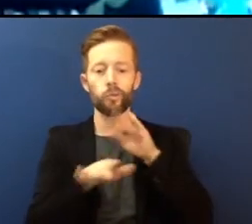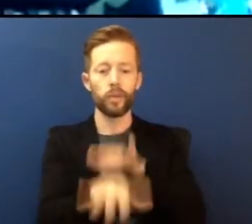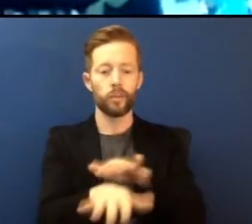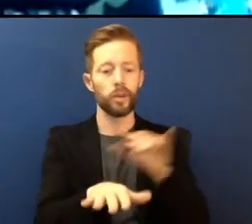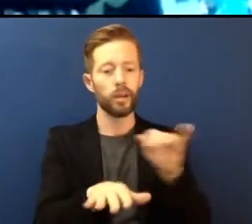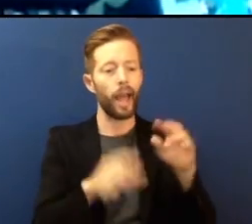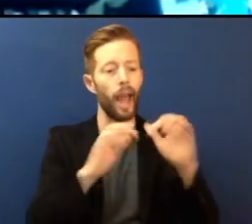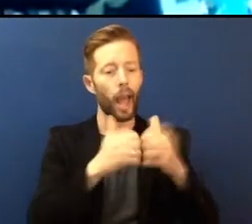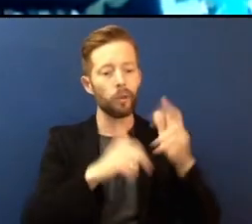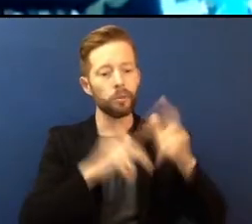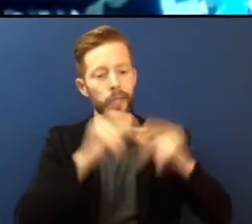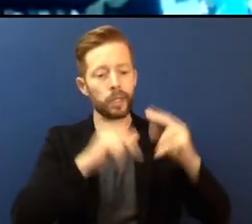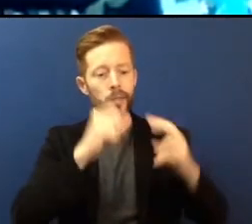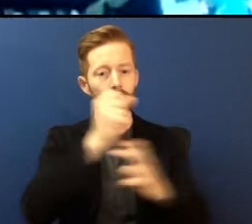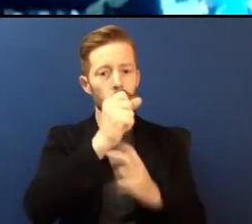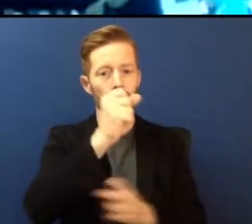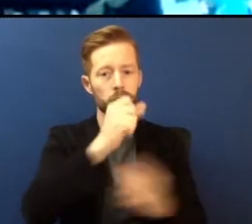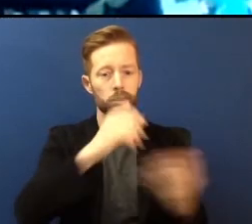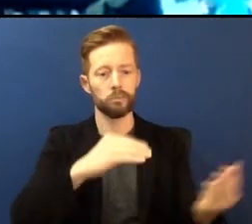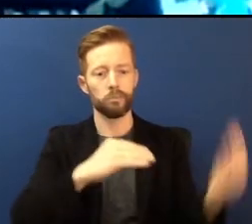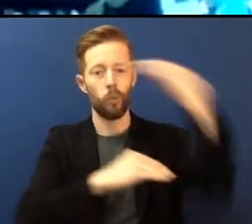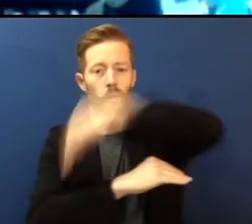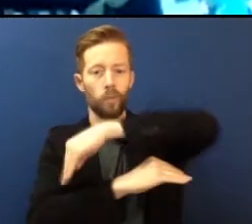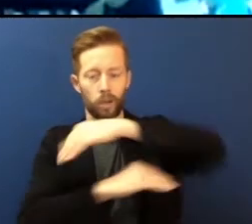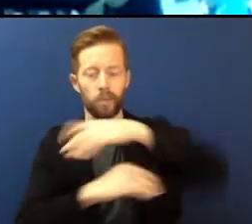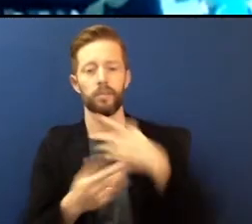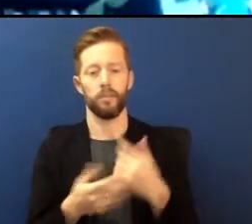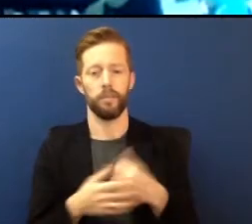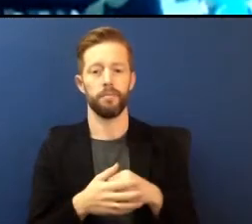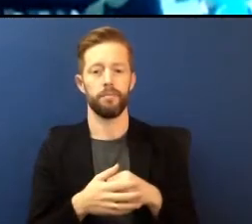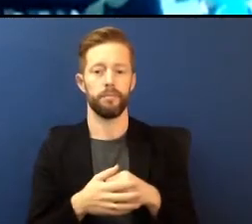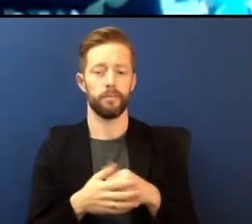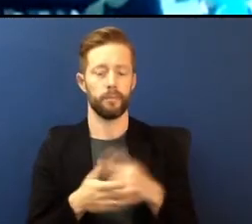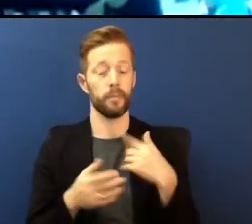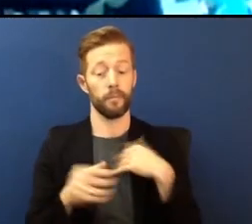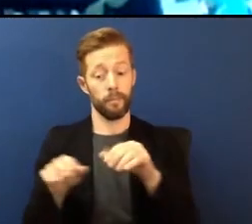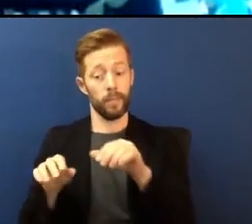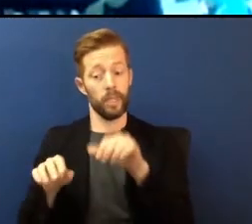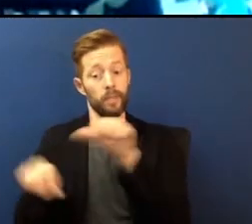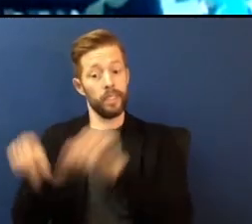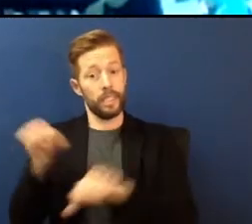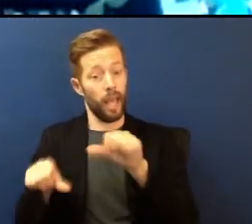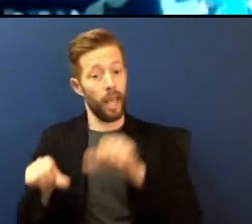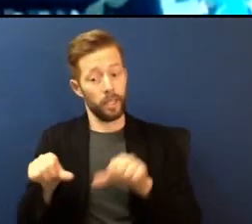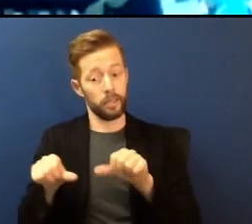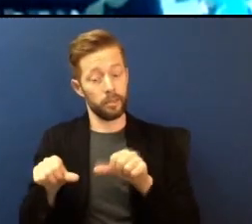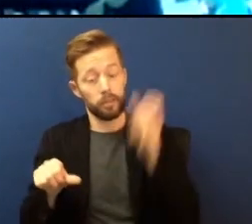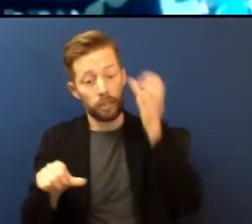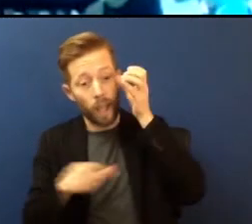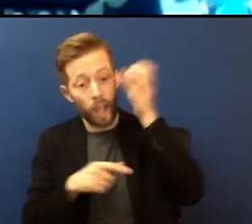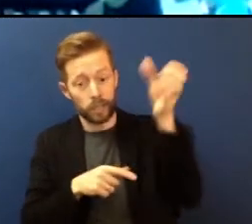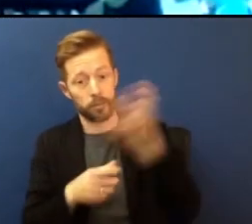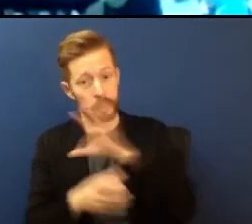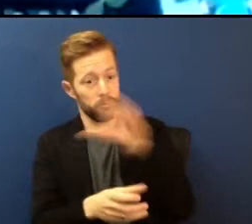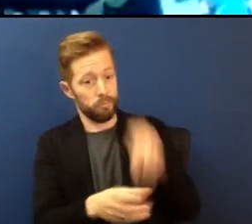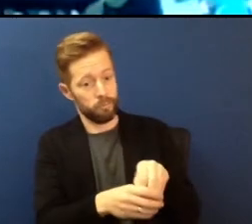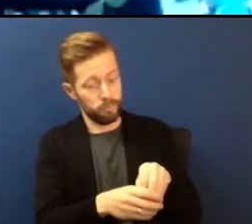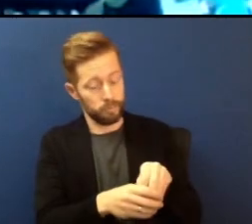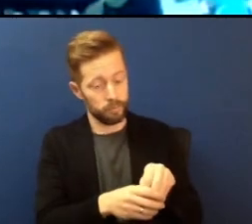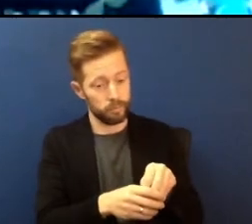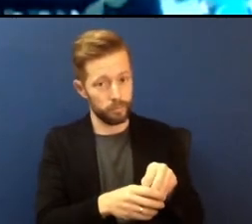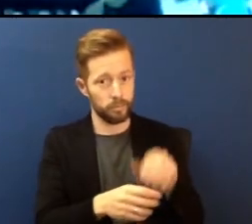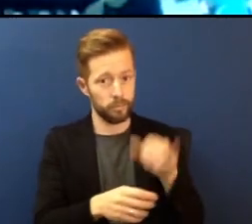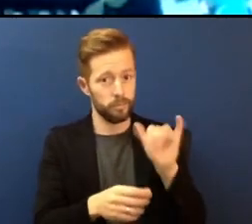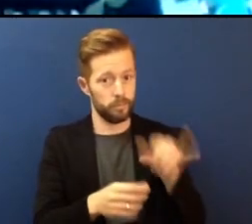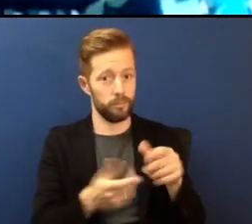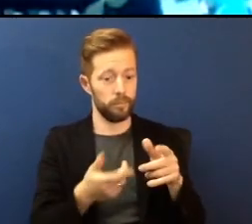across a river? Building a bridge. So if you build a bridge, there's science principles that are involved in